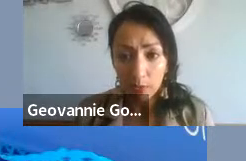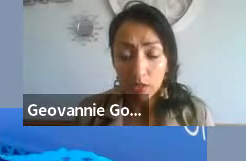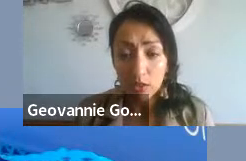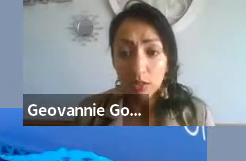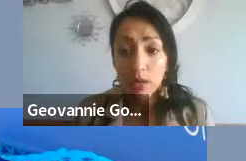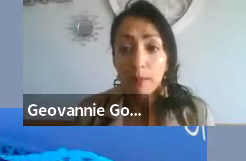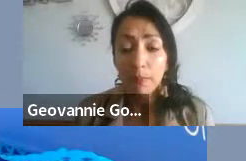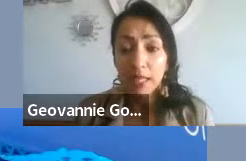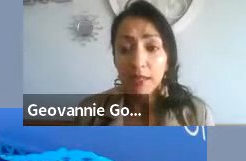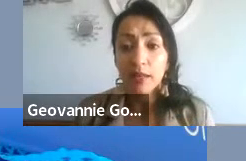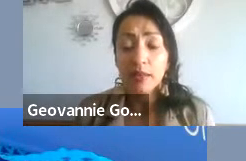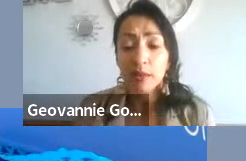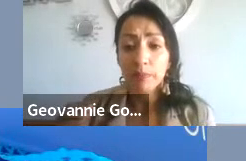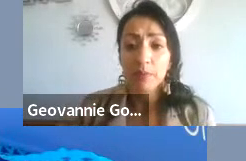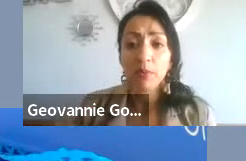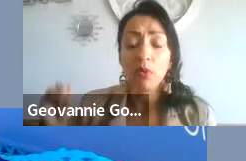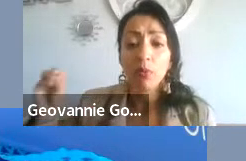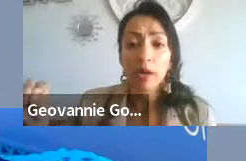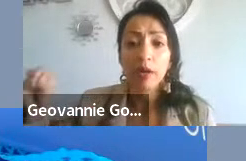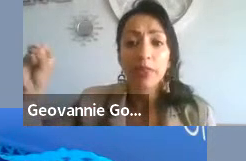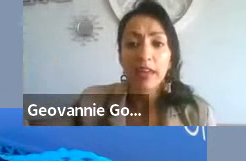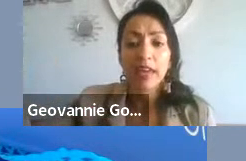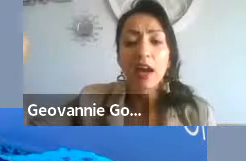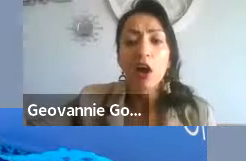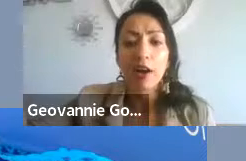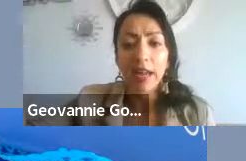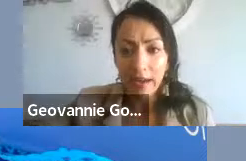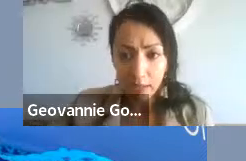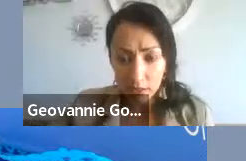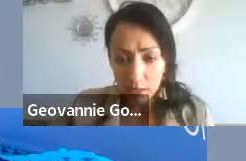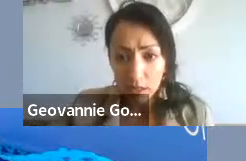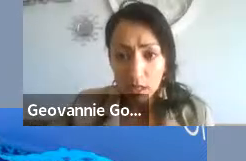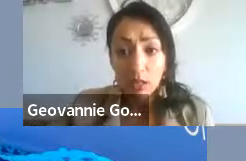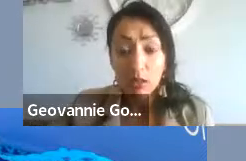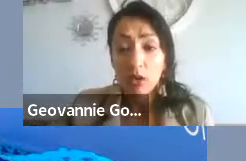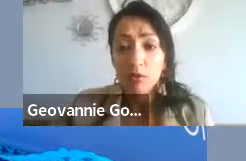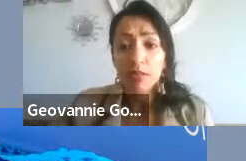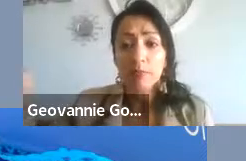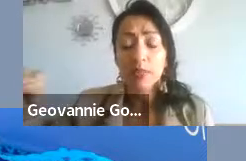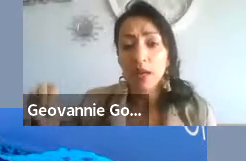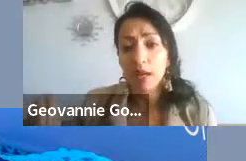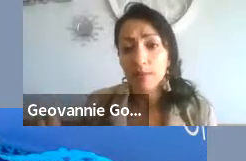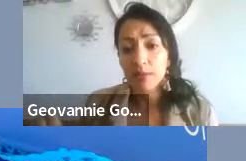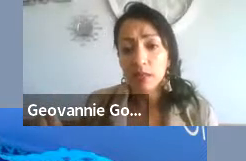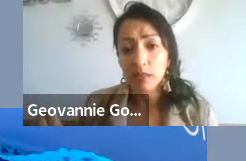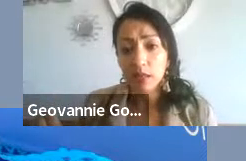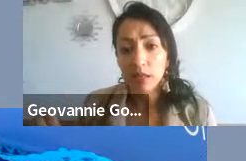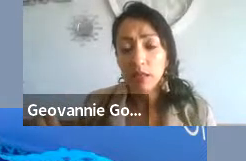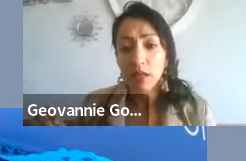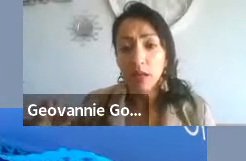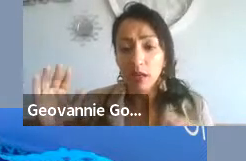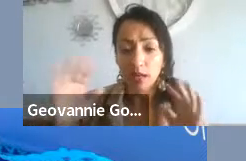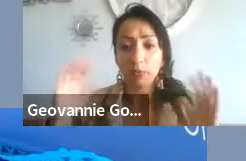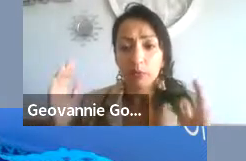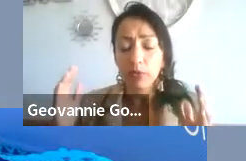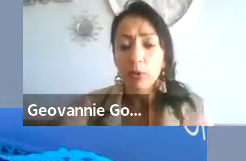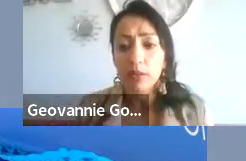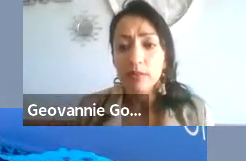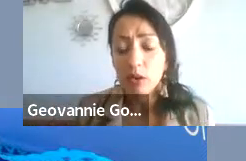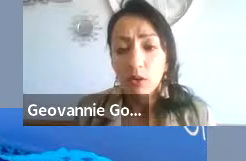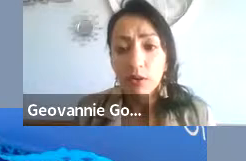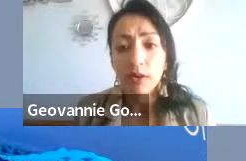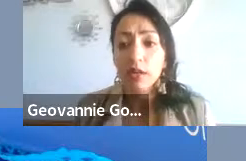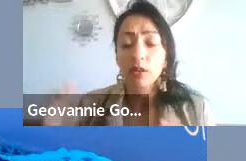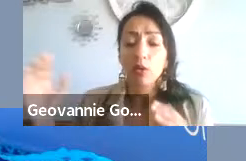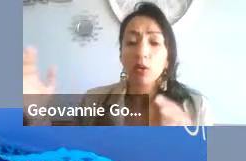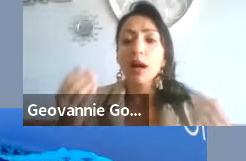community outreach, meeting the people where they are at. Sometimes I think we